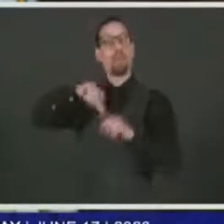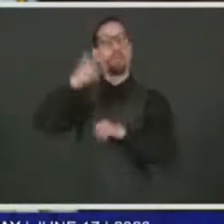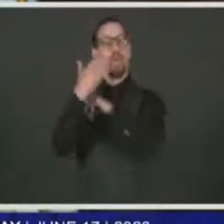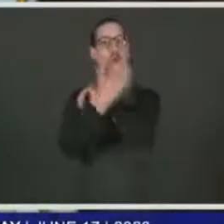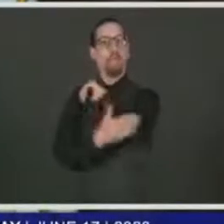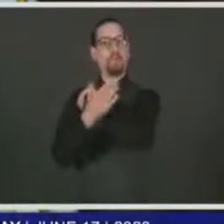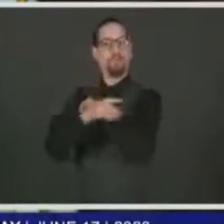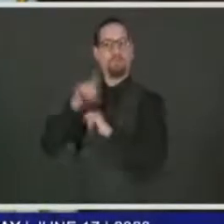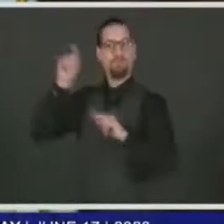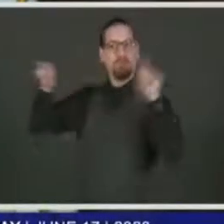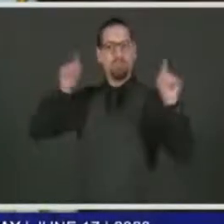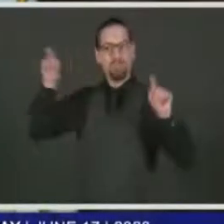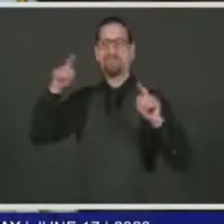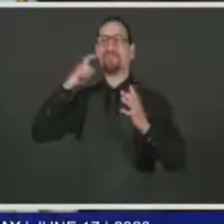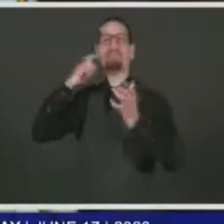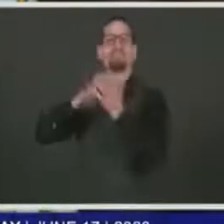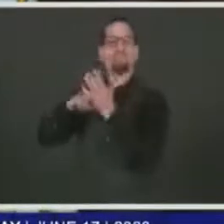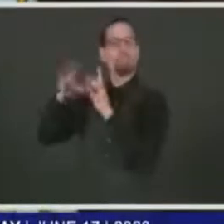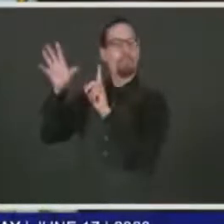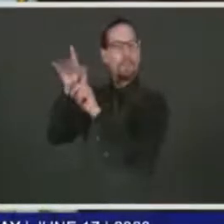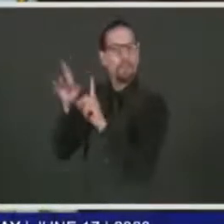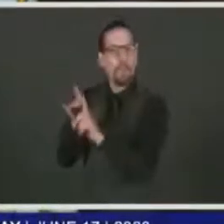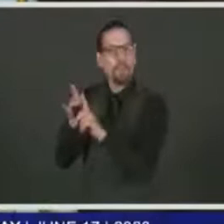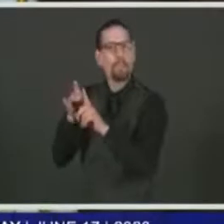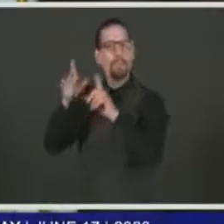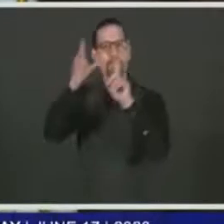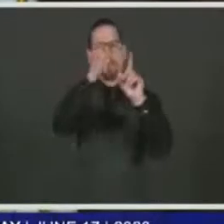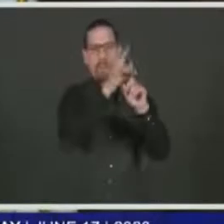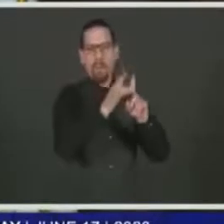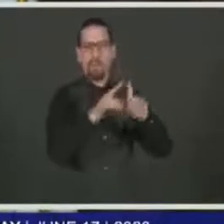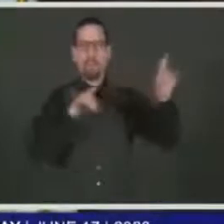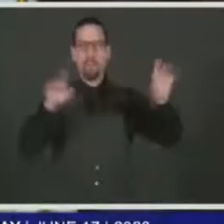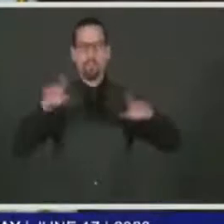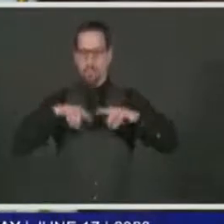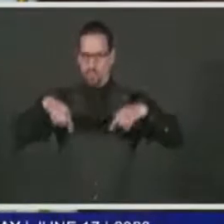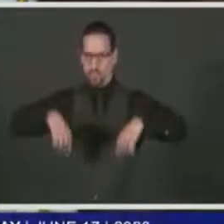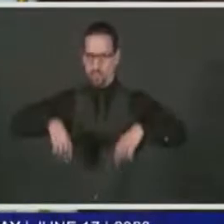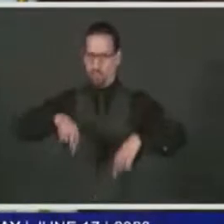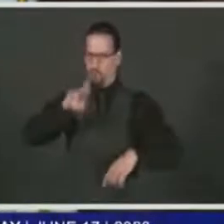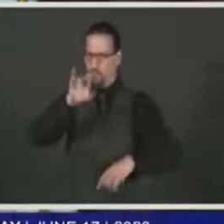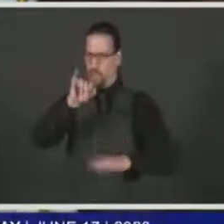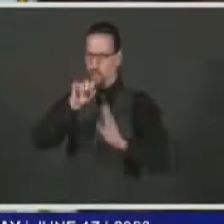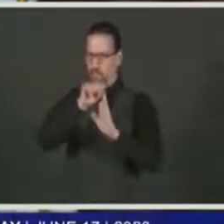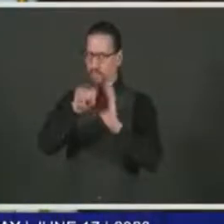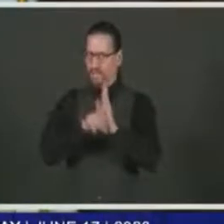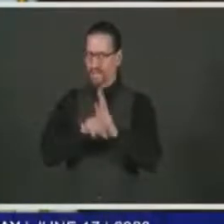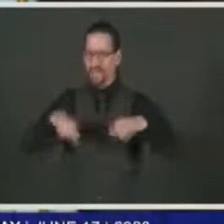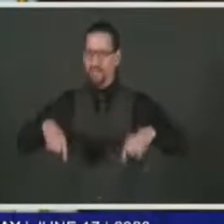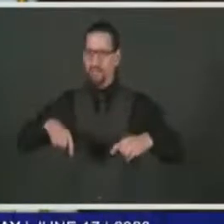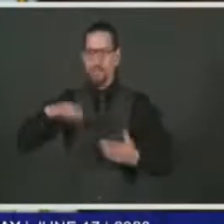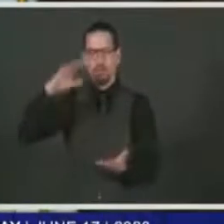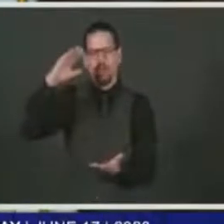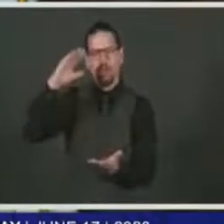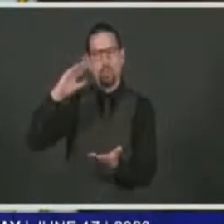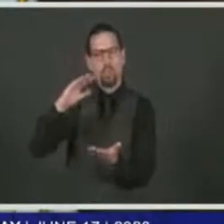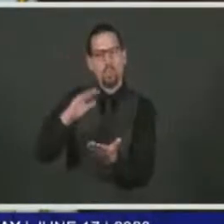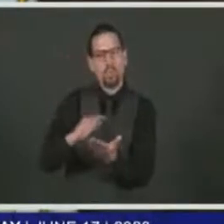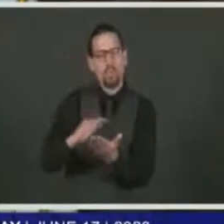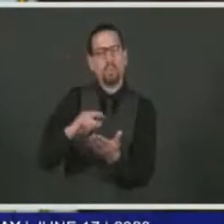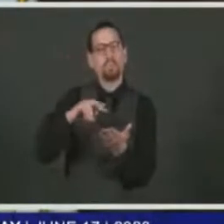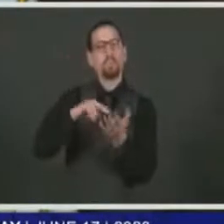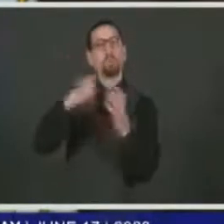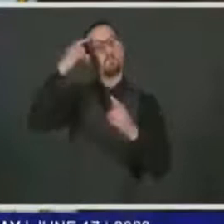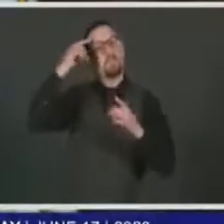America. So that doesn't mean the virus is gone. It just means we've gotten used to living with it, and our